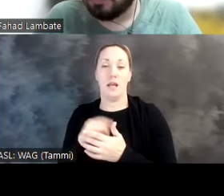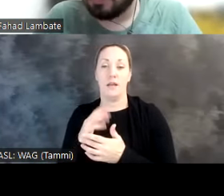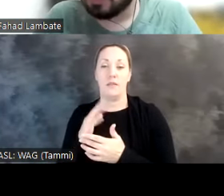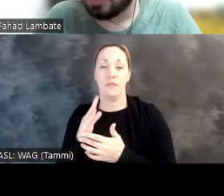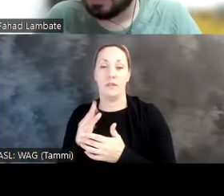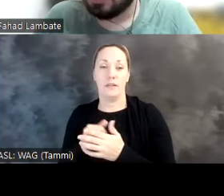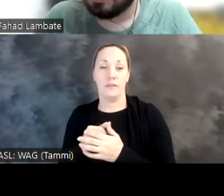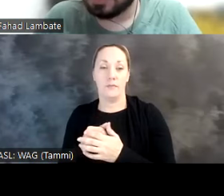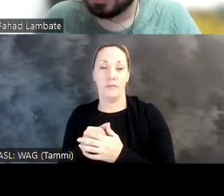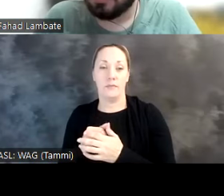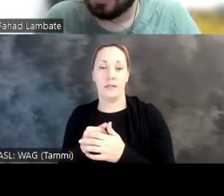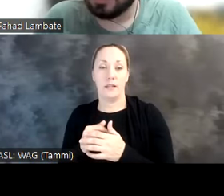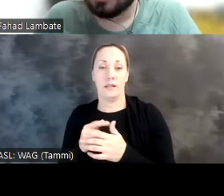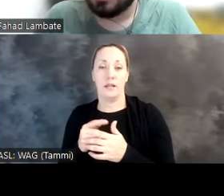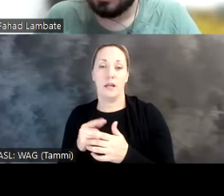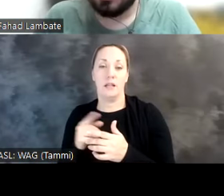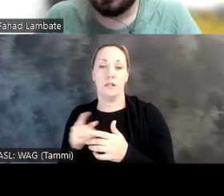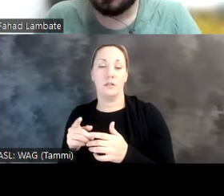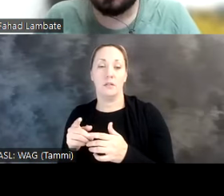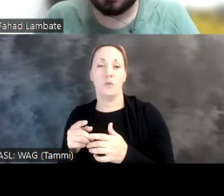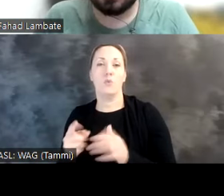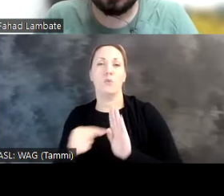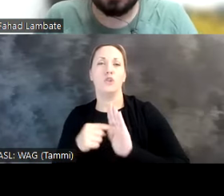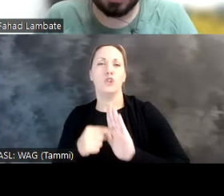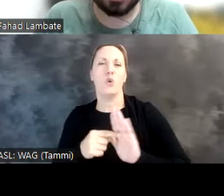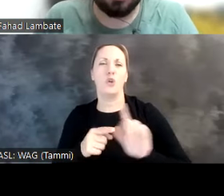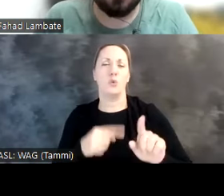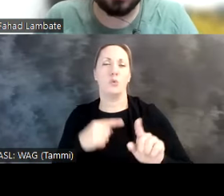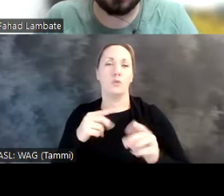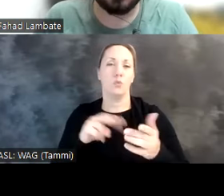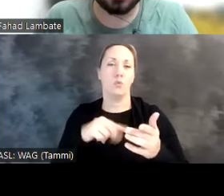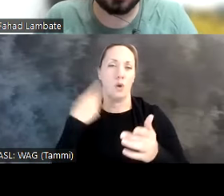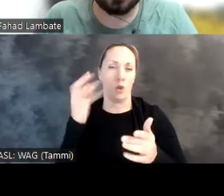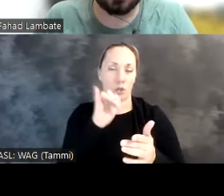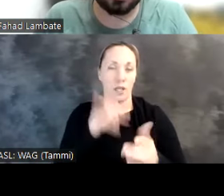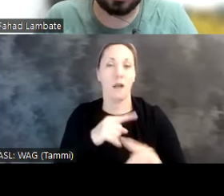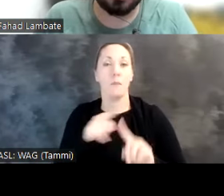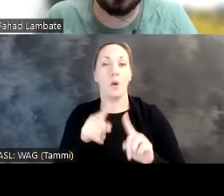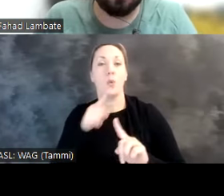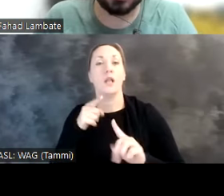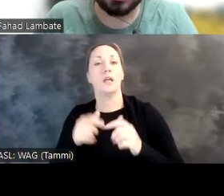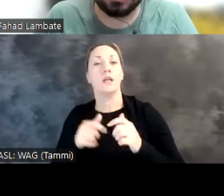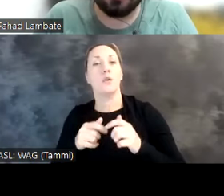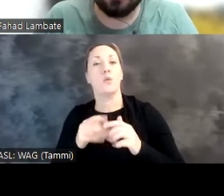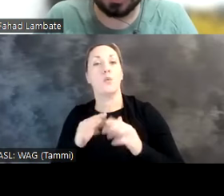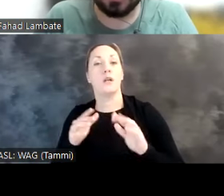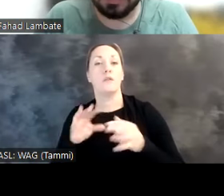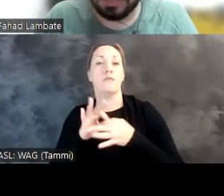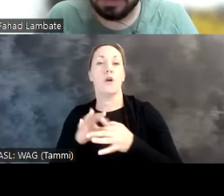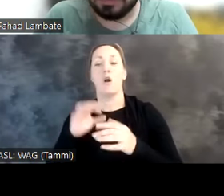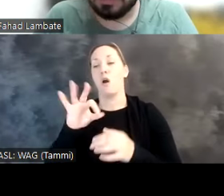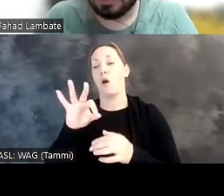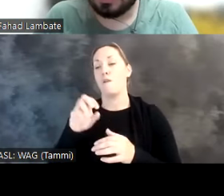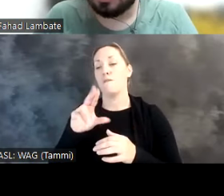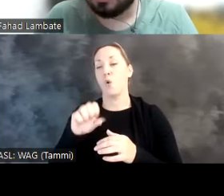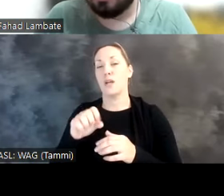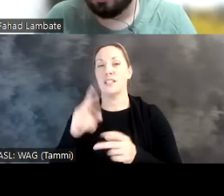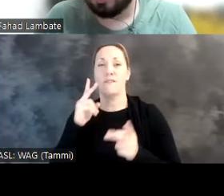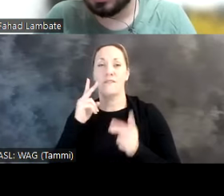well, which will come into picture over here. But majorly when it comes to focus visibility,